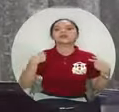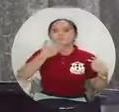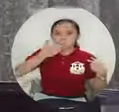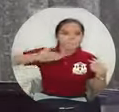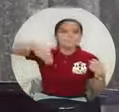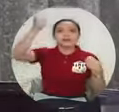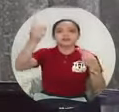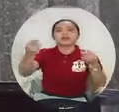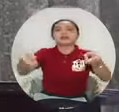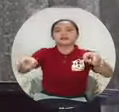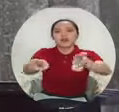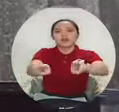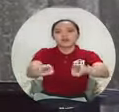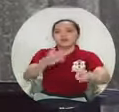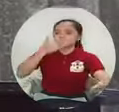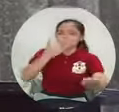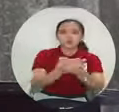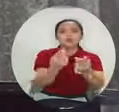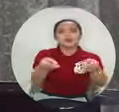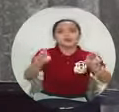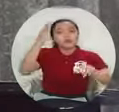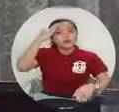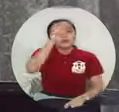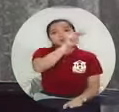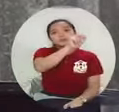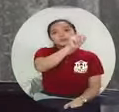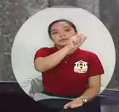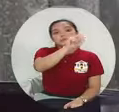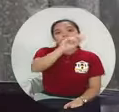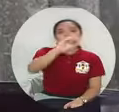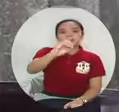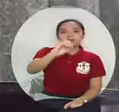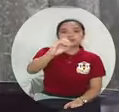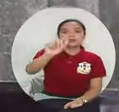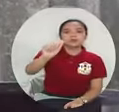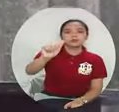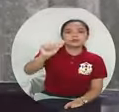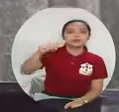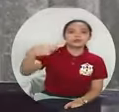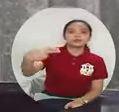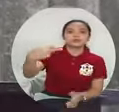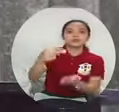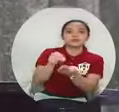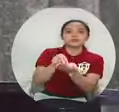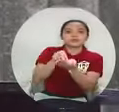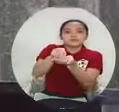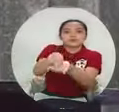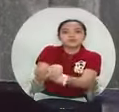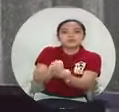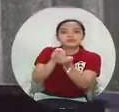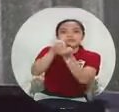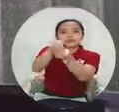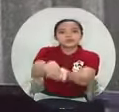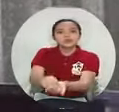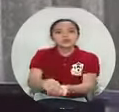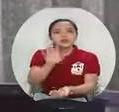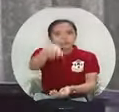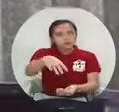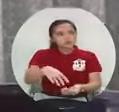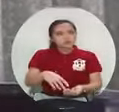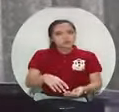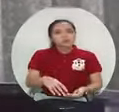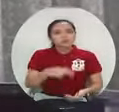commitment. If you remember Noah, because of his commitment, for more than 100 years preparing that ark to